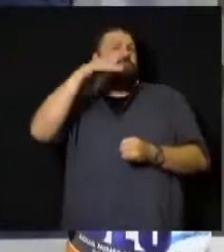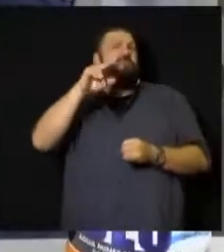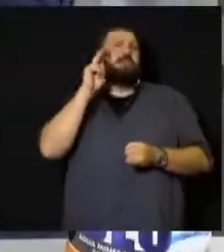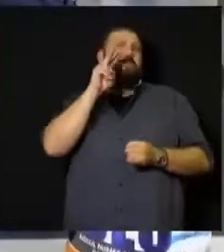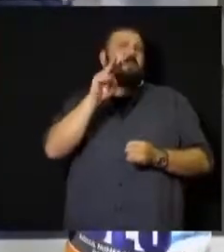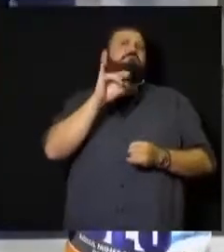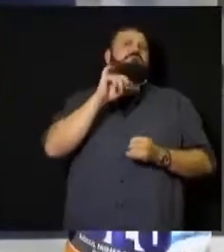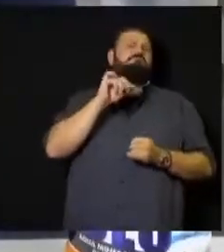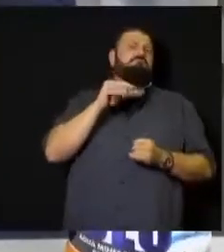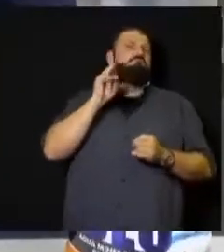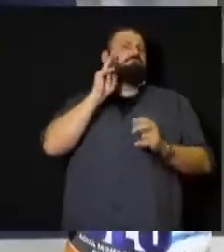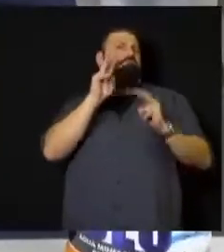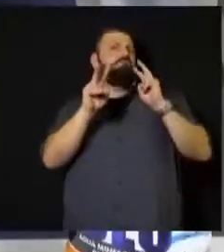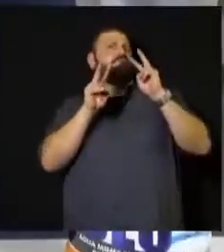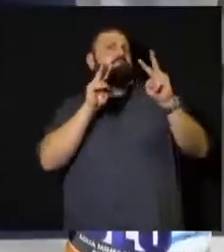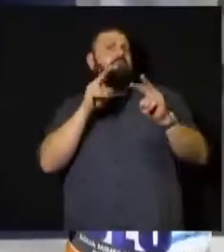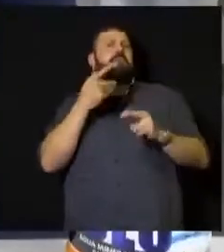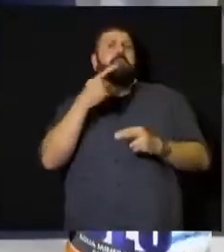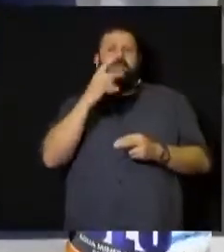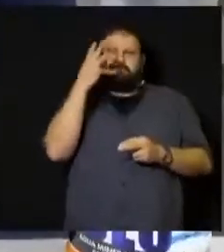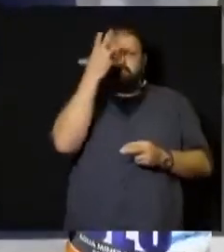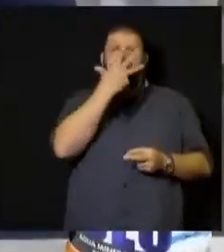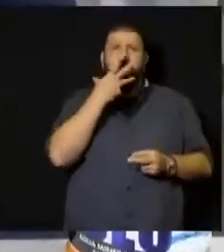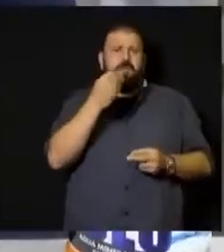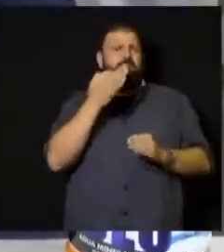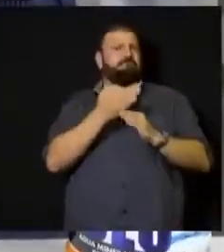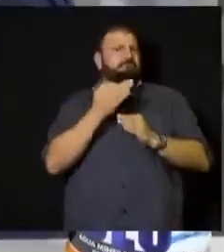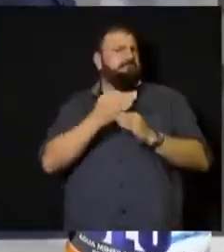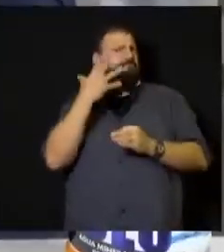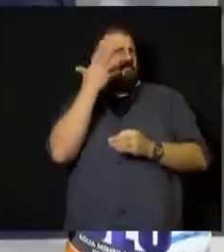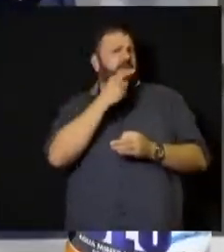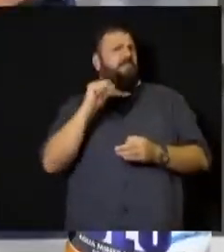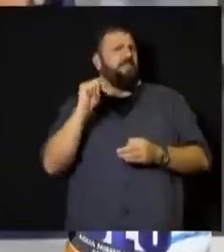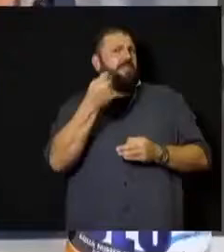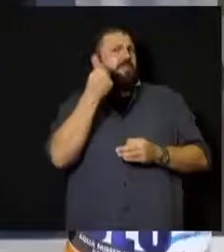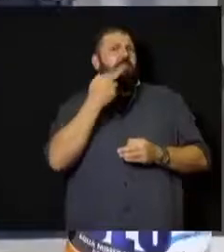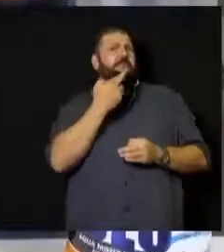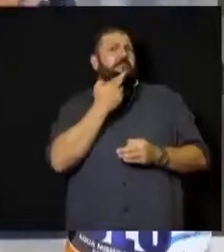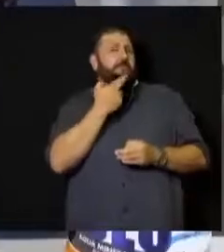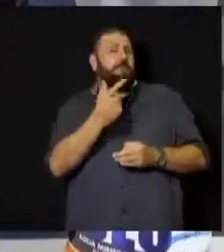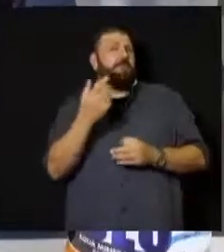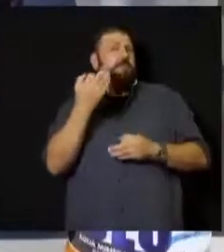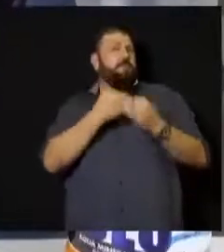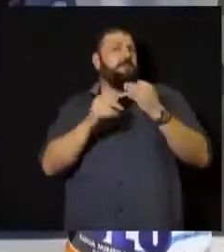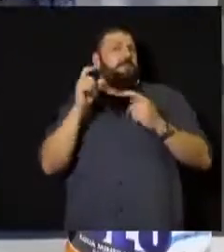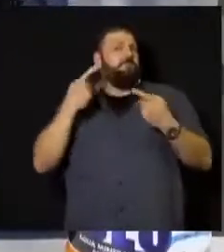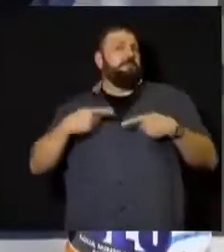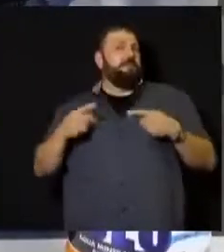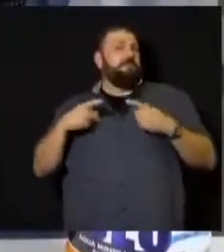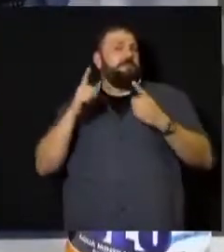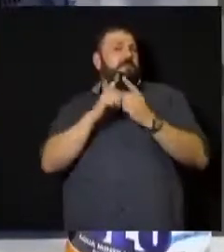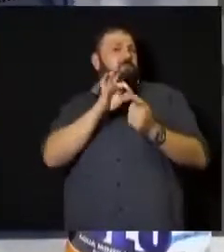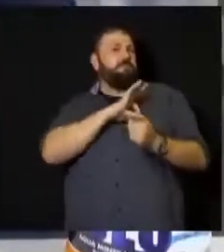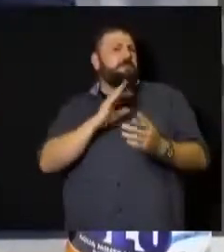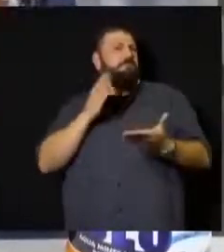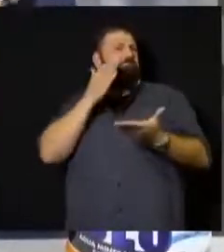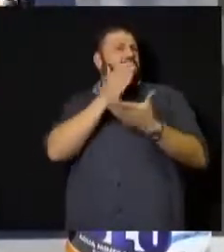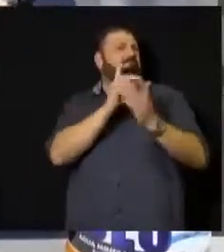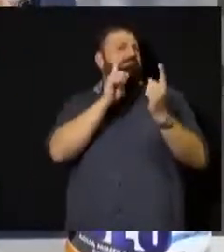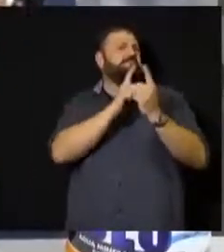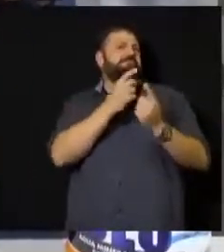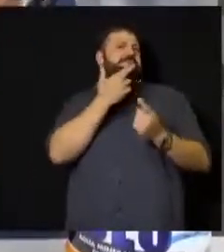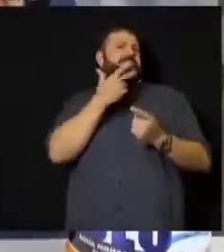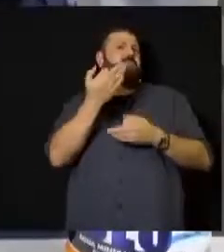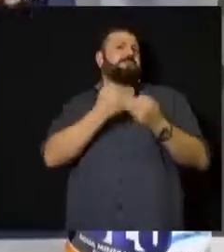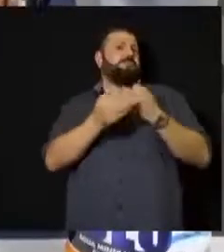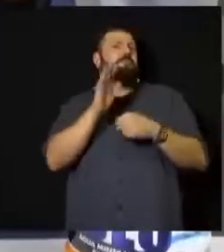lot of us are doing it this way. Of course, the Omnilife system is wonderful, but in the measures possible, we can have